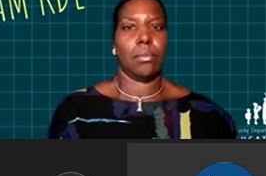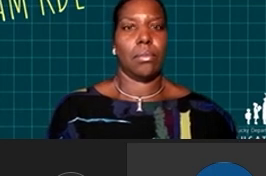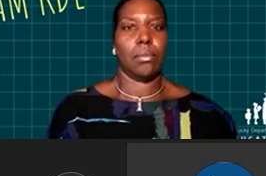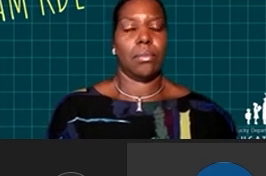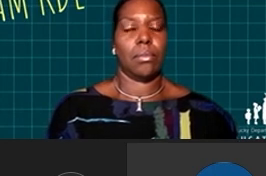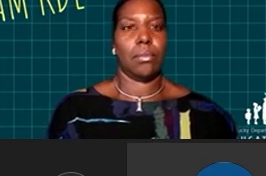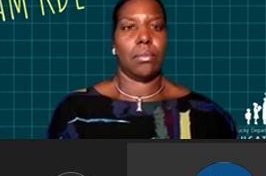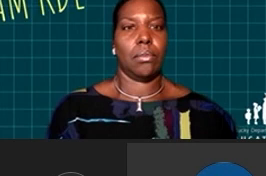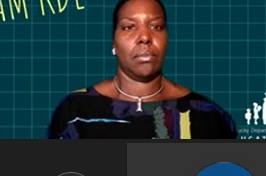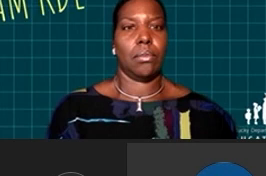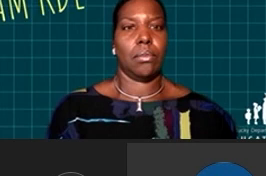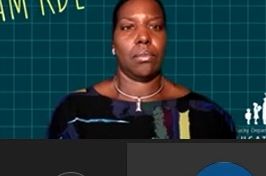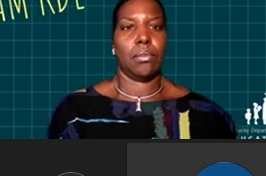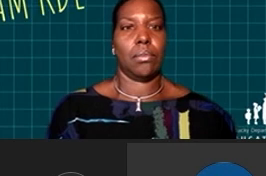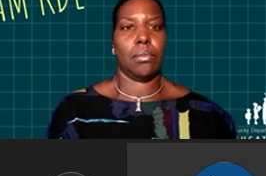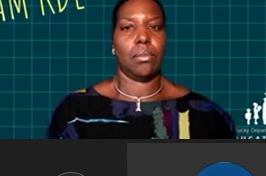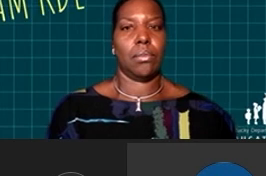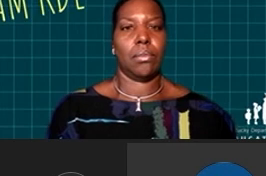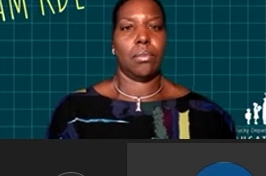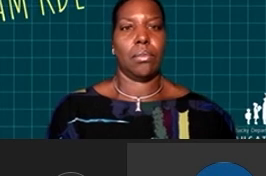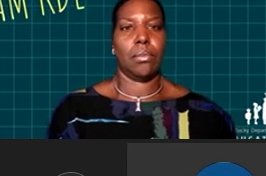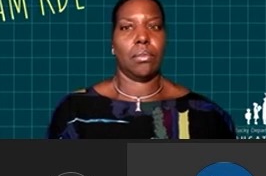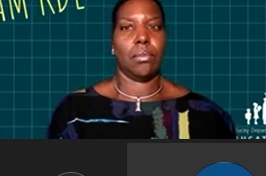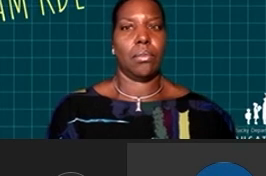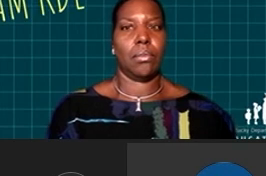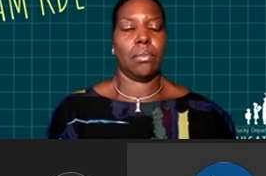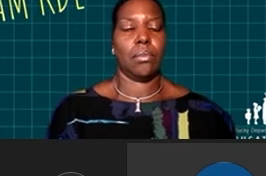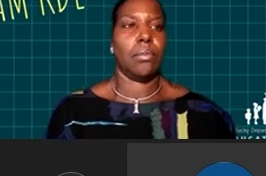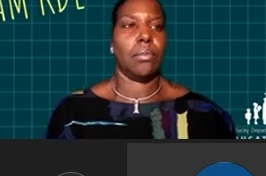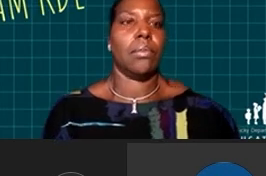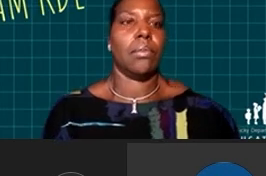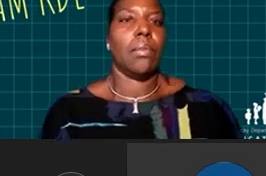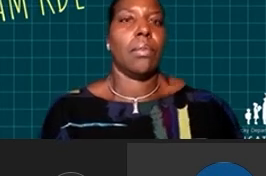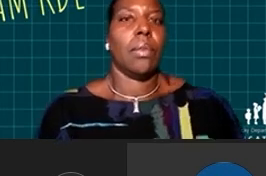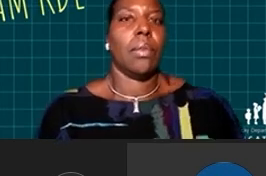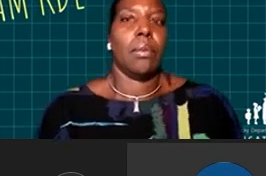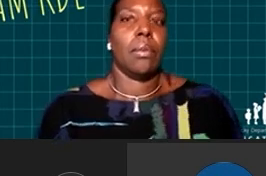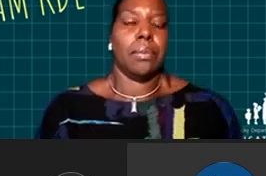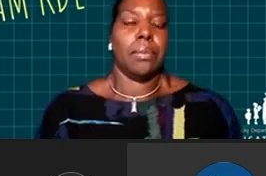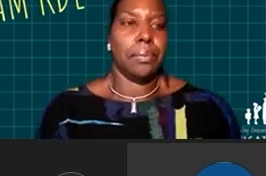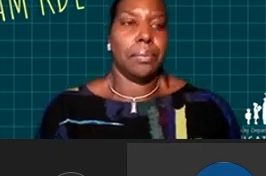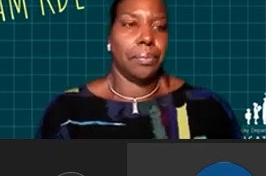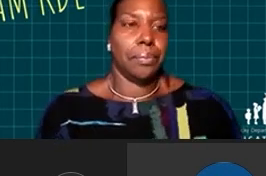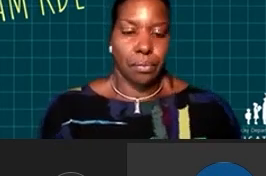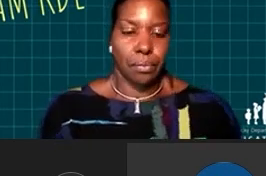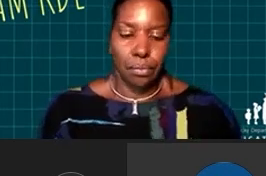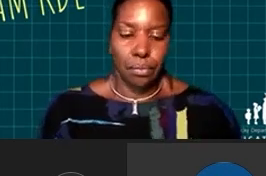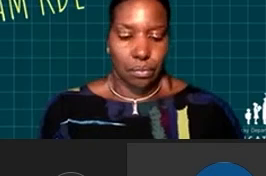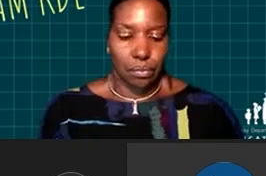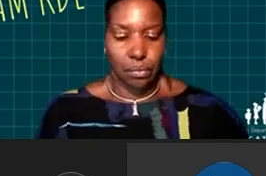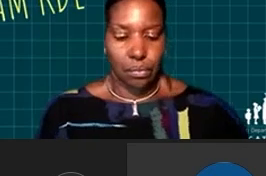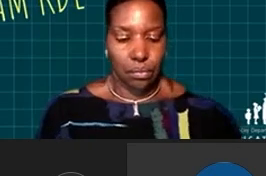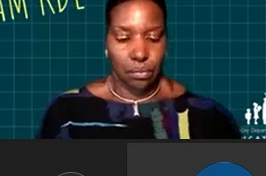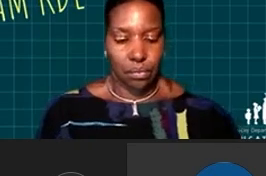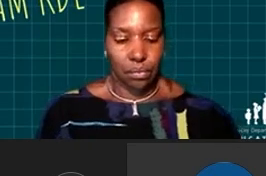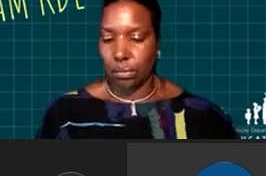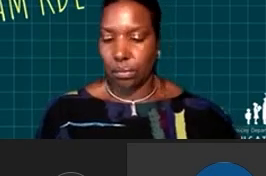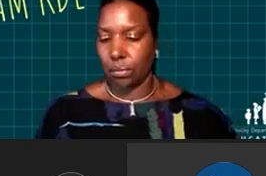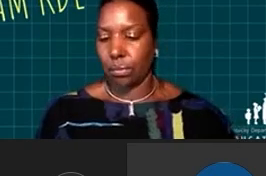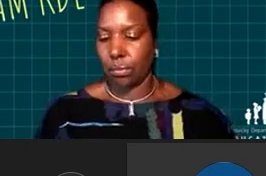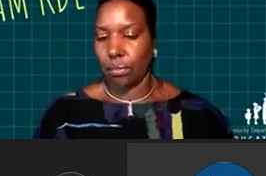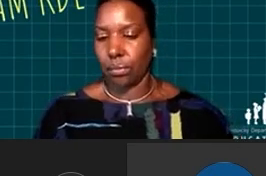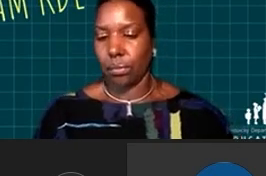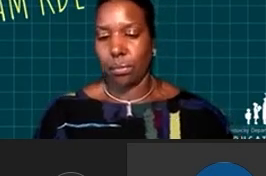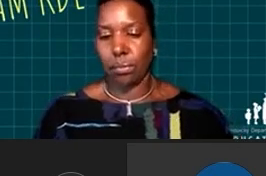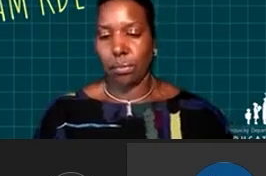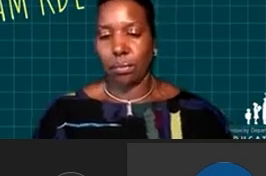um, a funding commitment decision that has been handed down by USAC on your Form 471